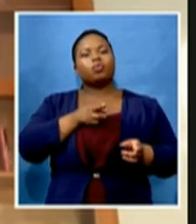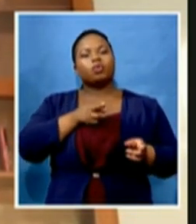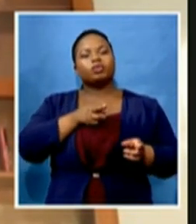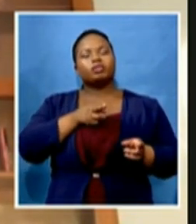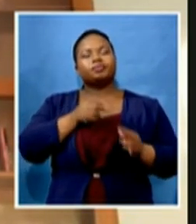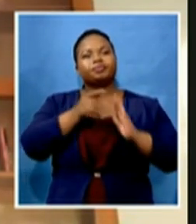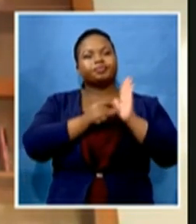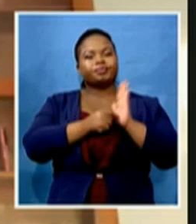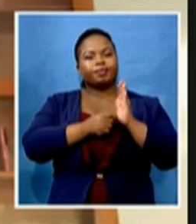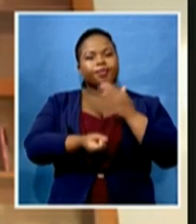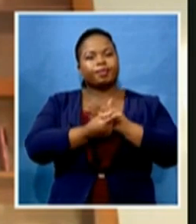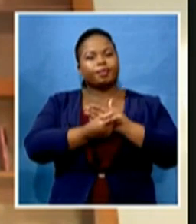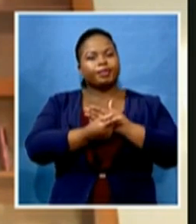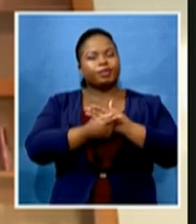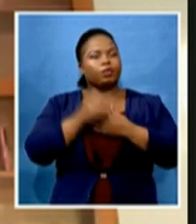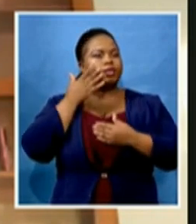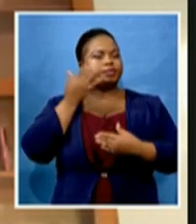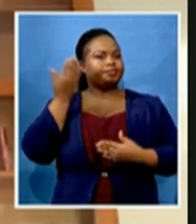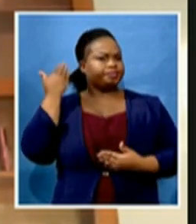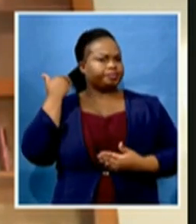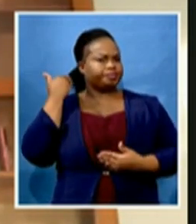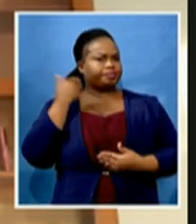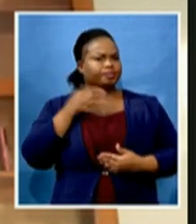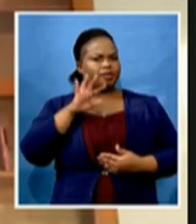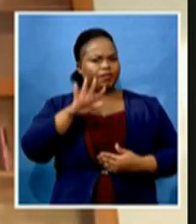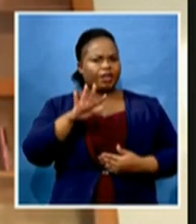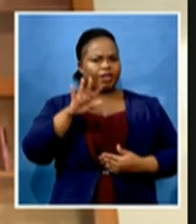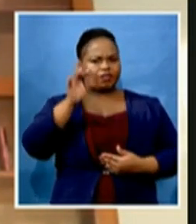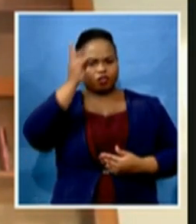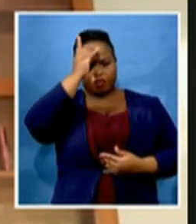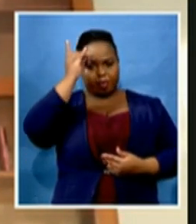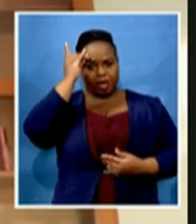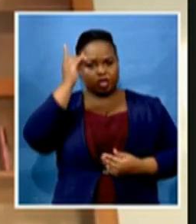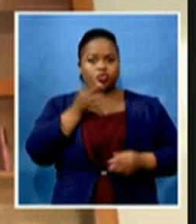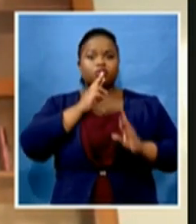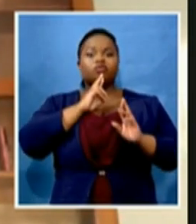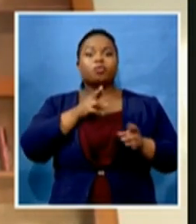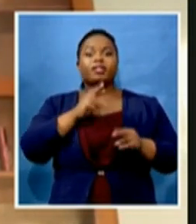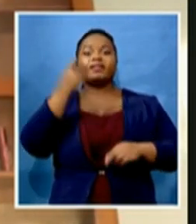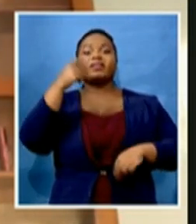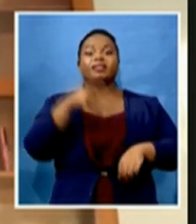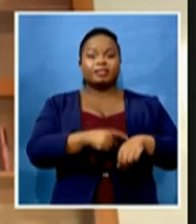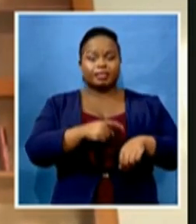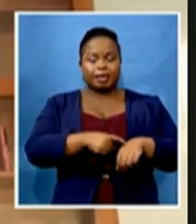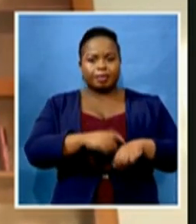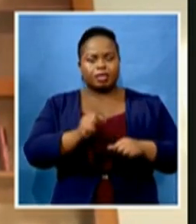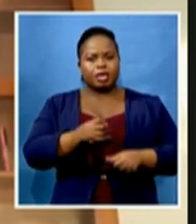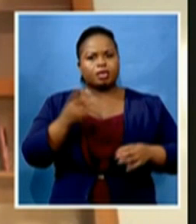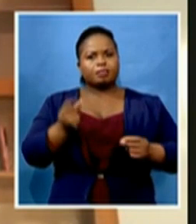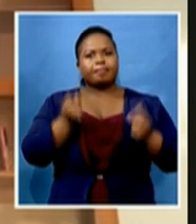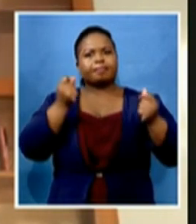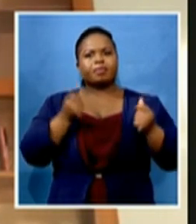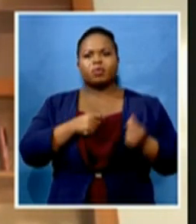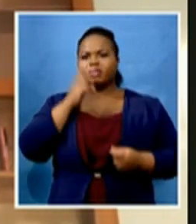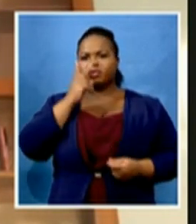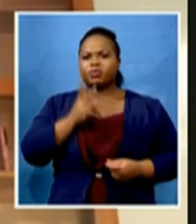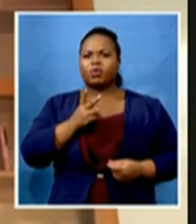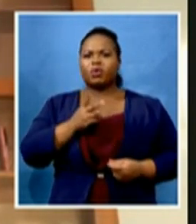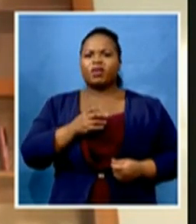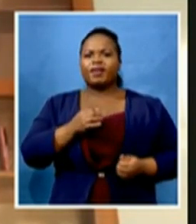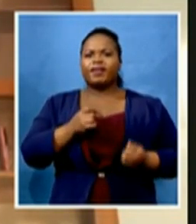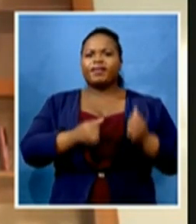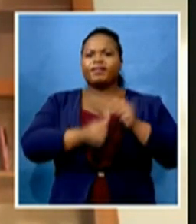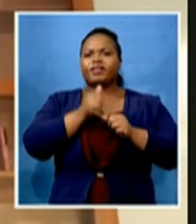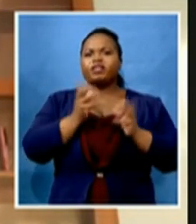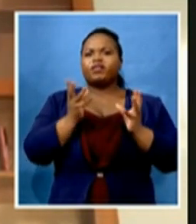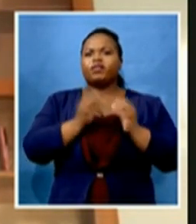of March, we suddenly noticed that for the first few days, we had a doubling time of 2 days,